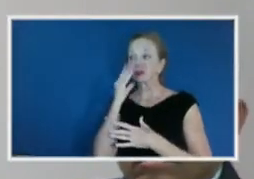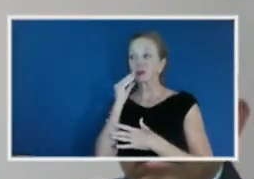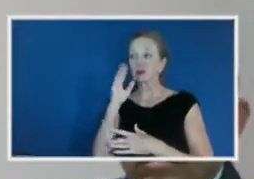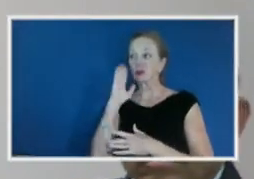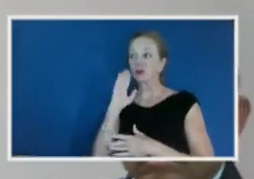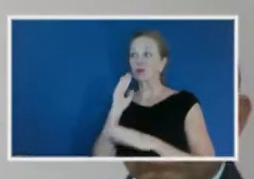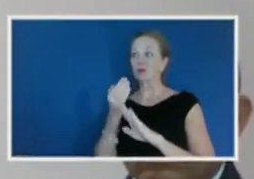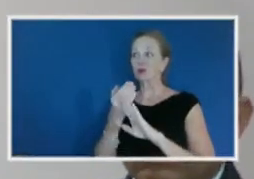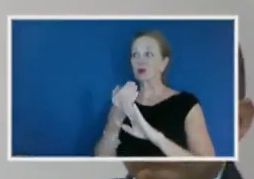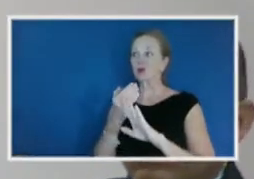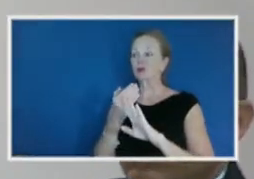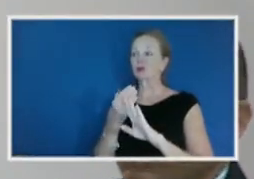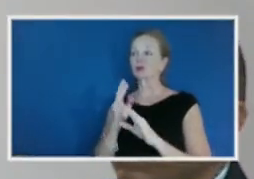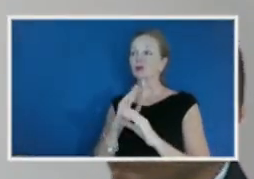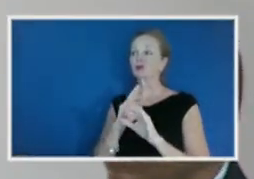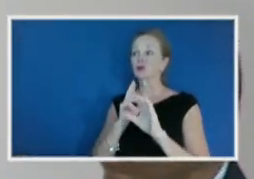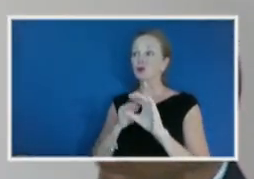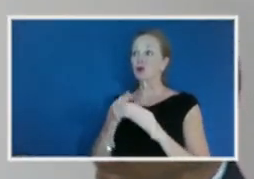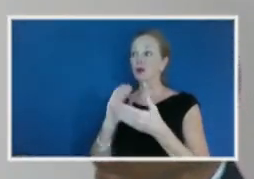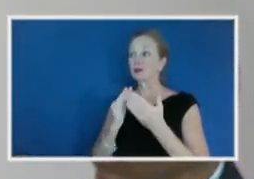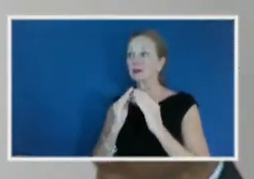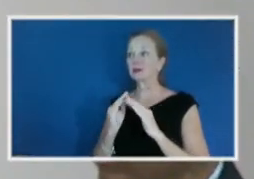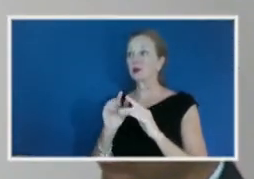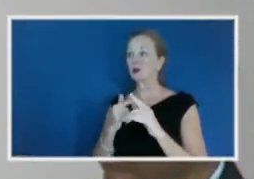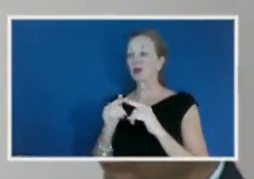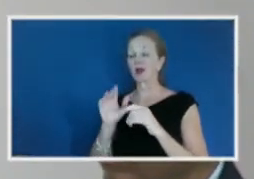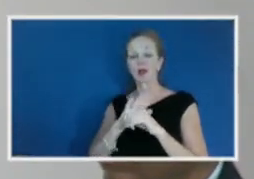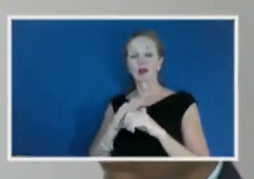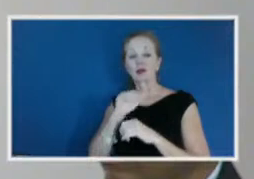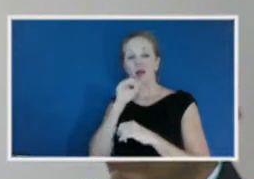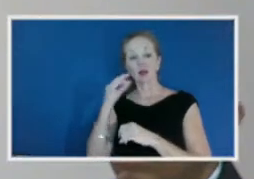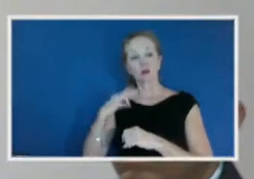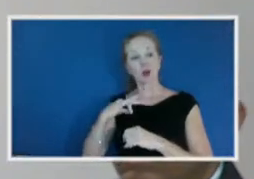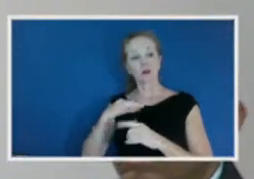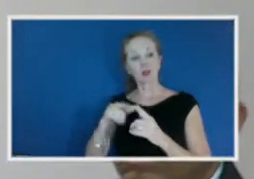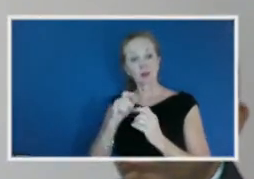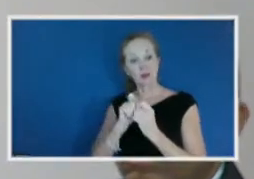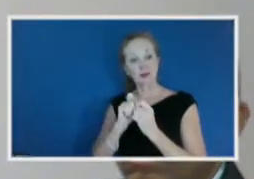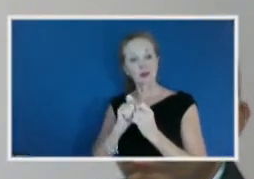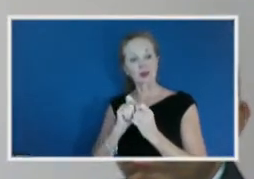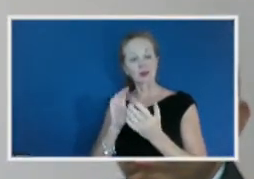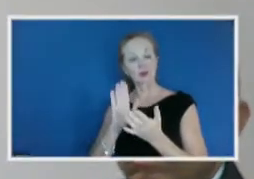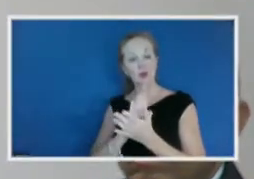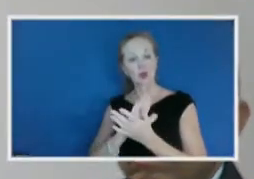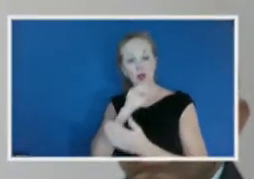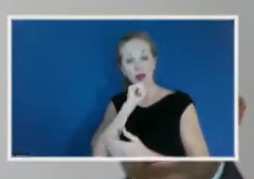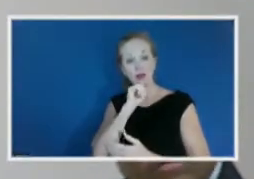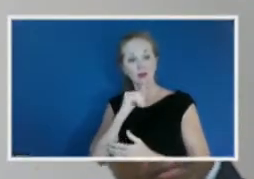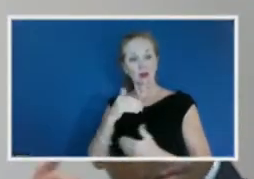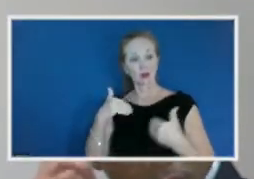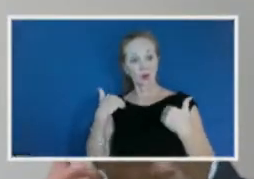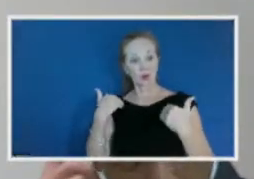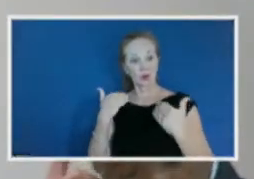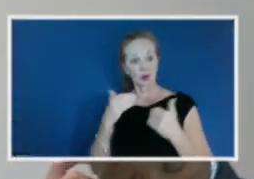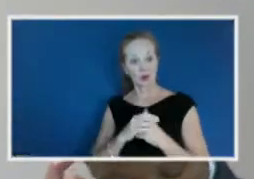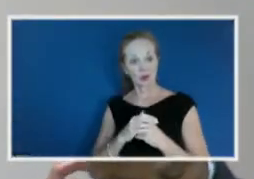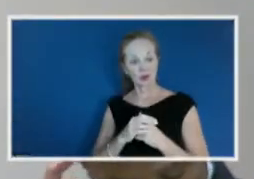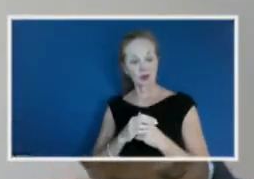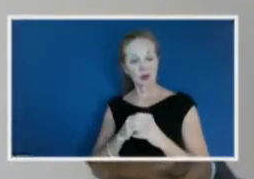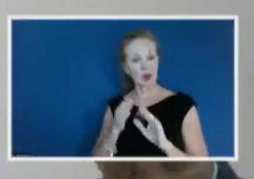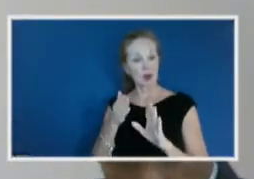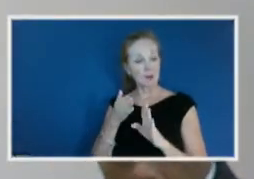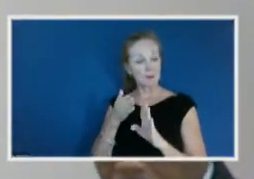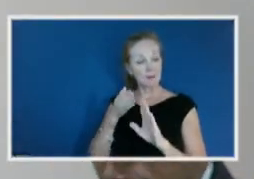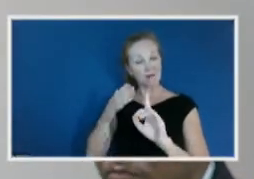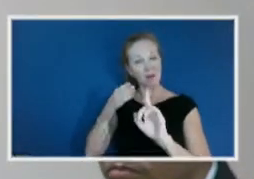the city, serving with a local nonprofit, specifically with school-aged youth, that one of the main challenges is